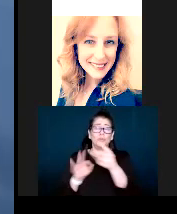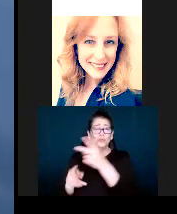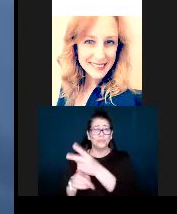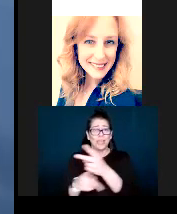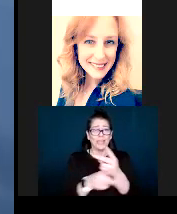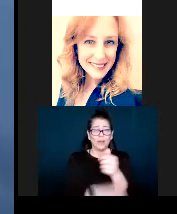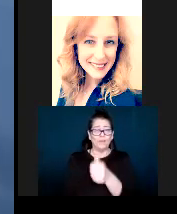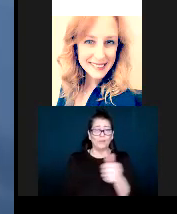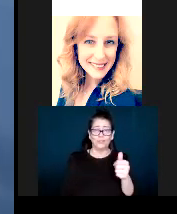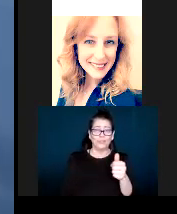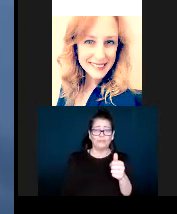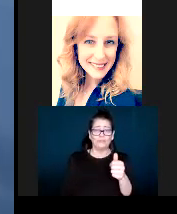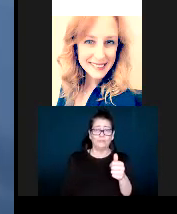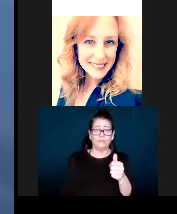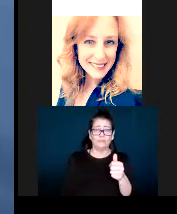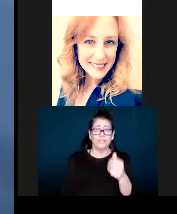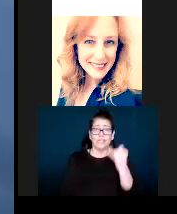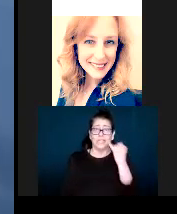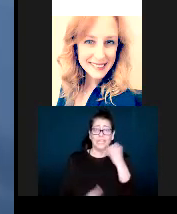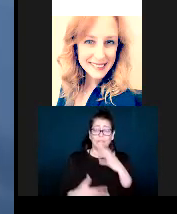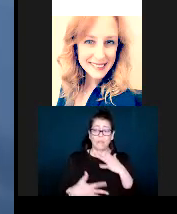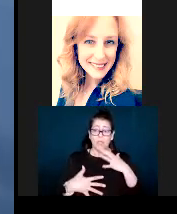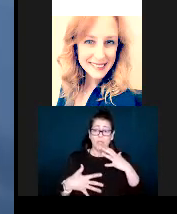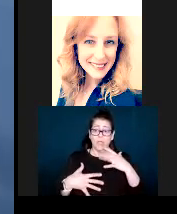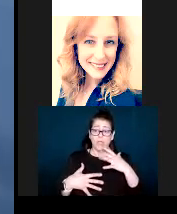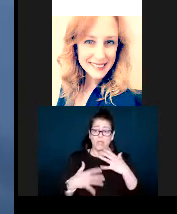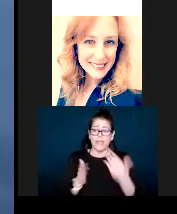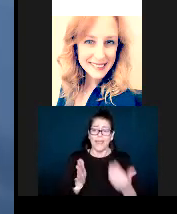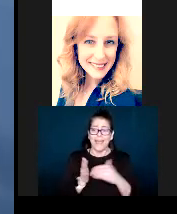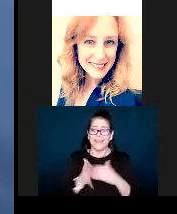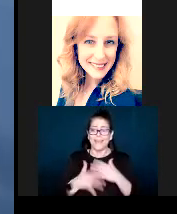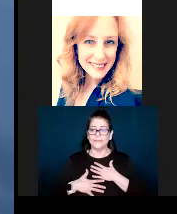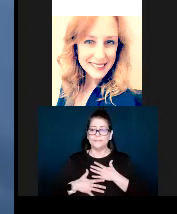this breathing exercise if it serves you.